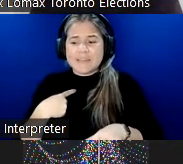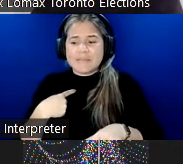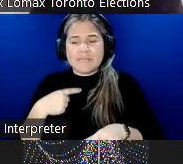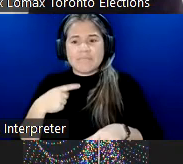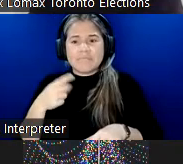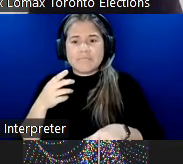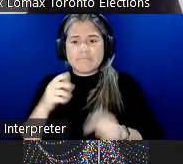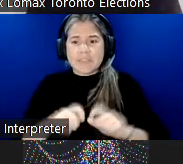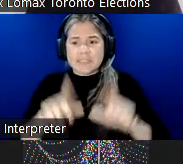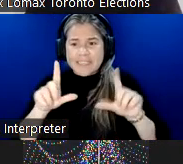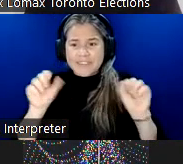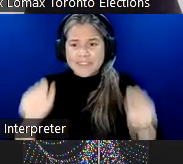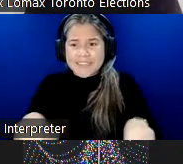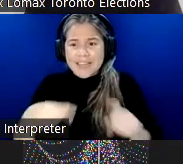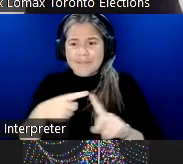presentation